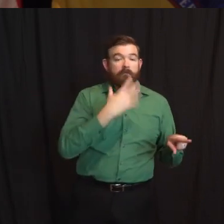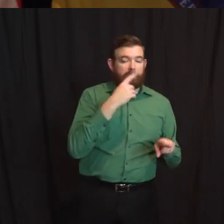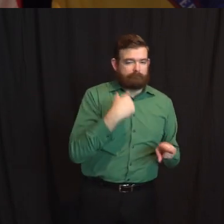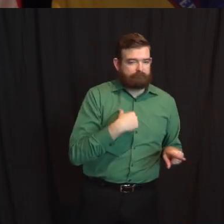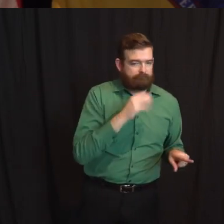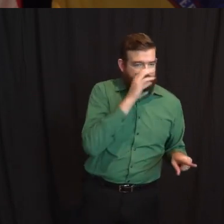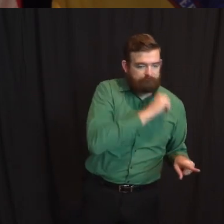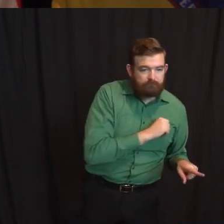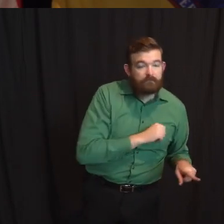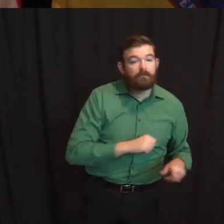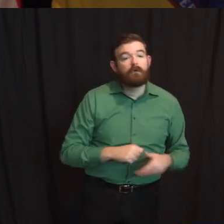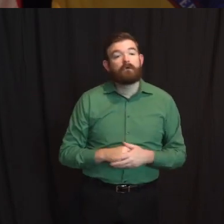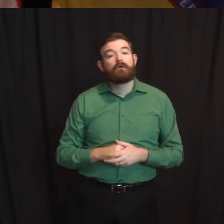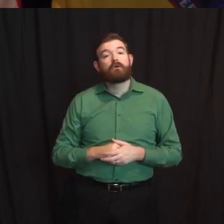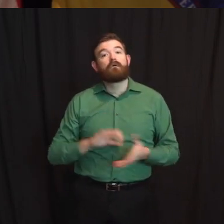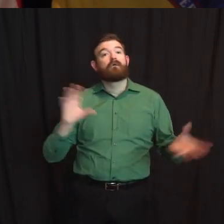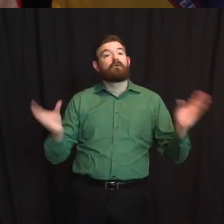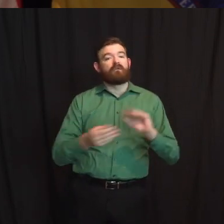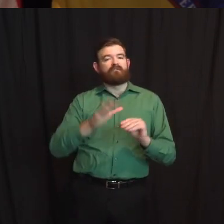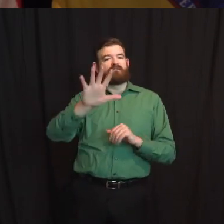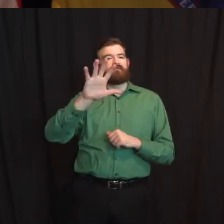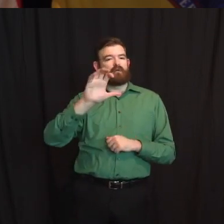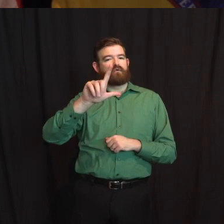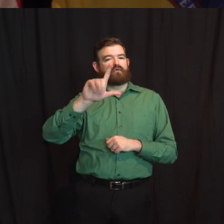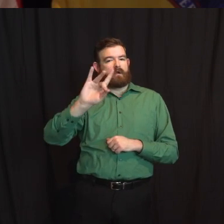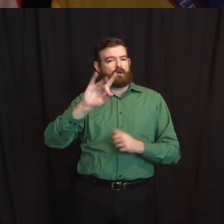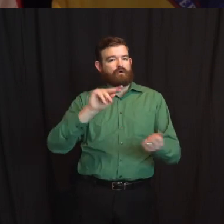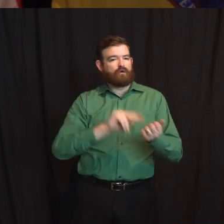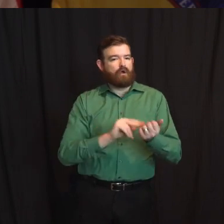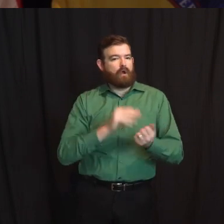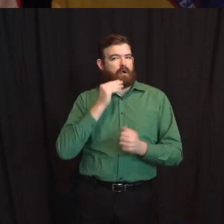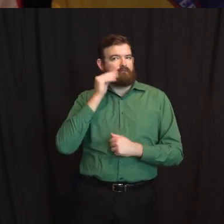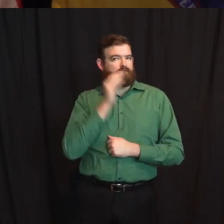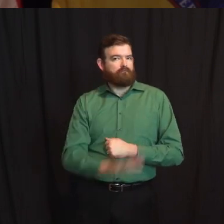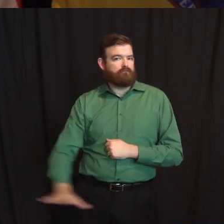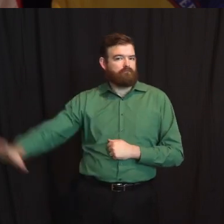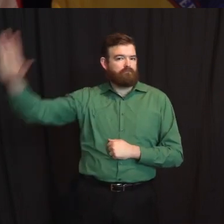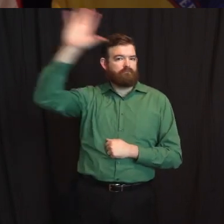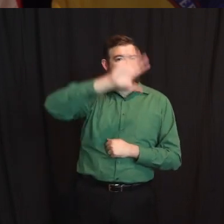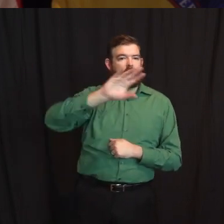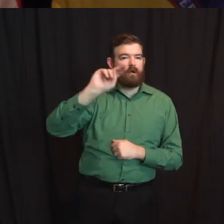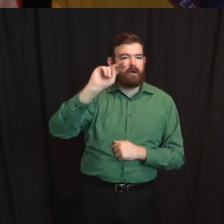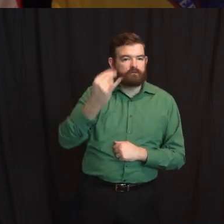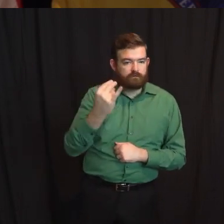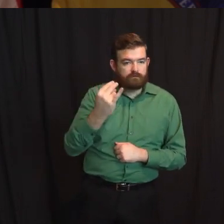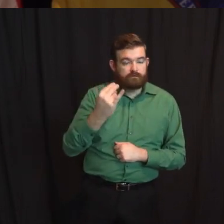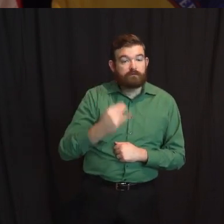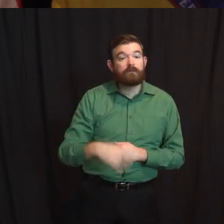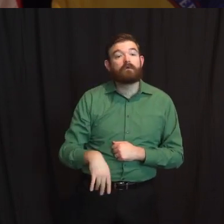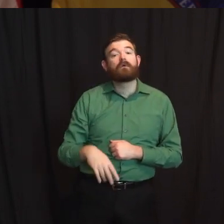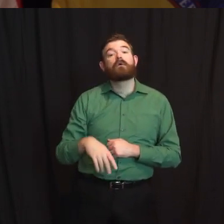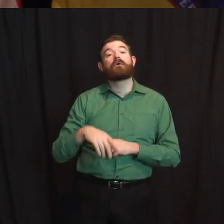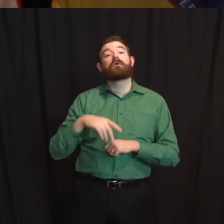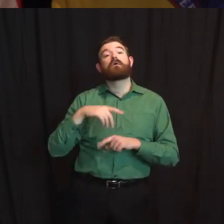now 528 long-term care facilities in the state reporting cases of COVID-19.